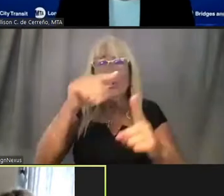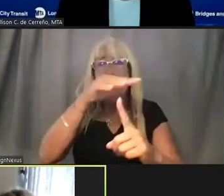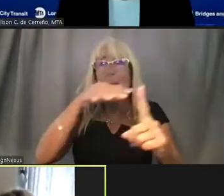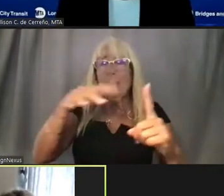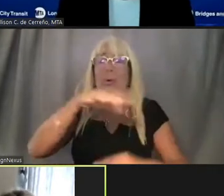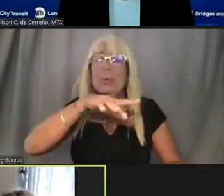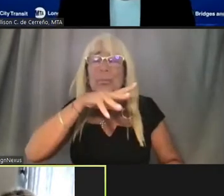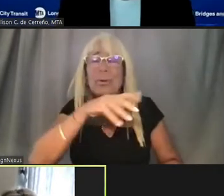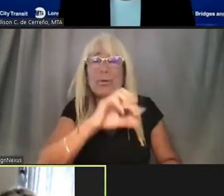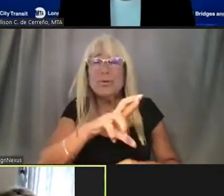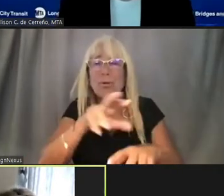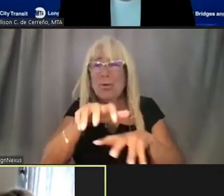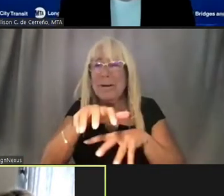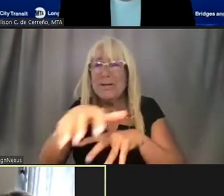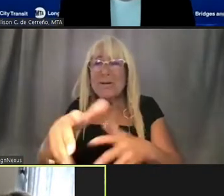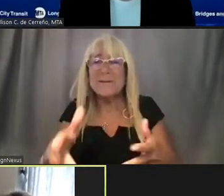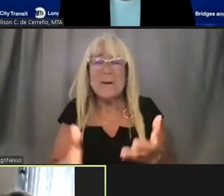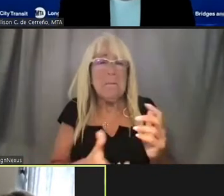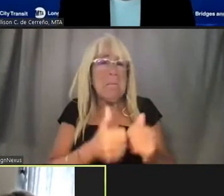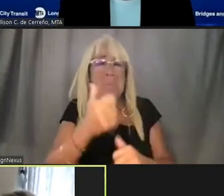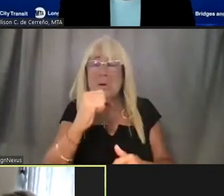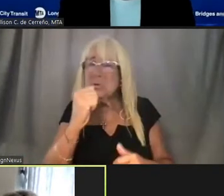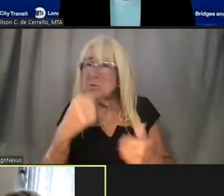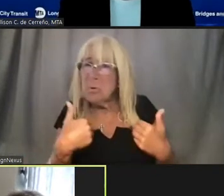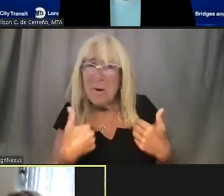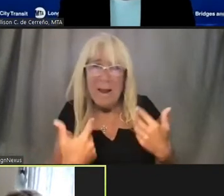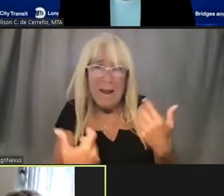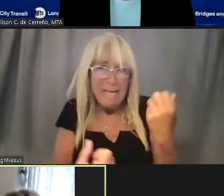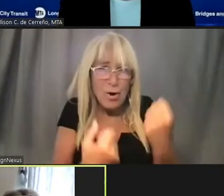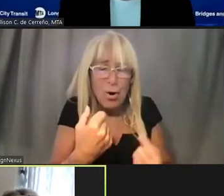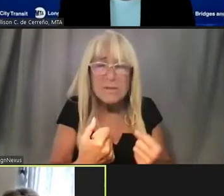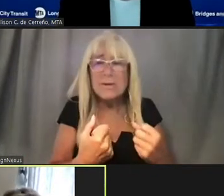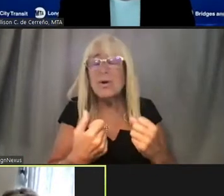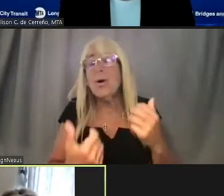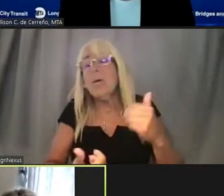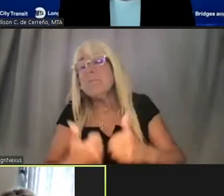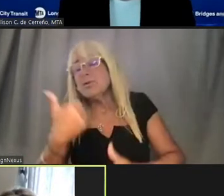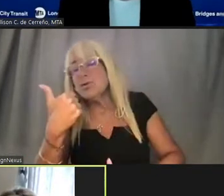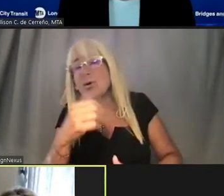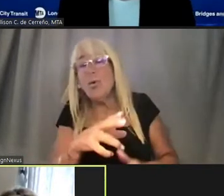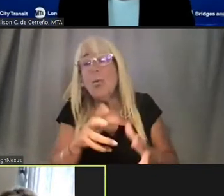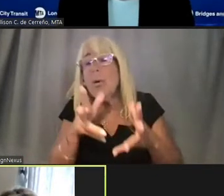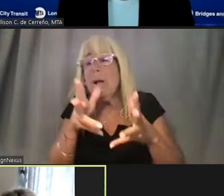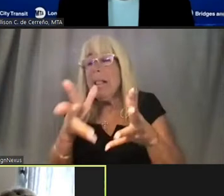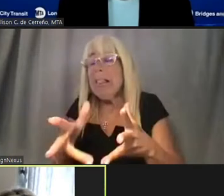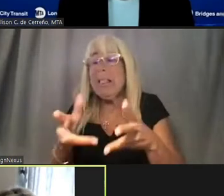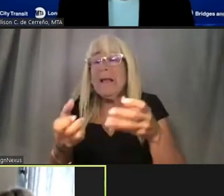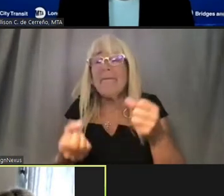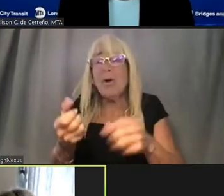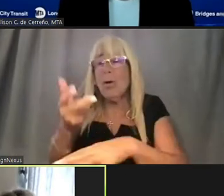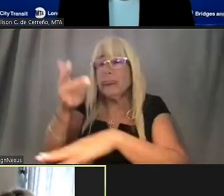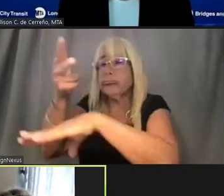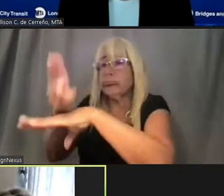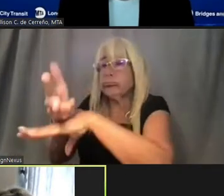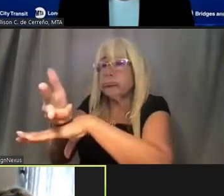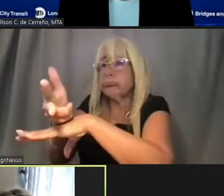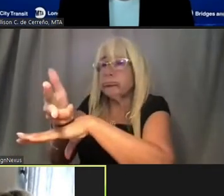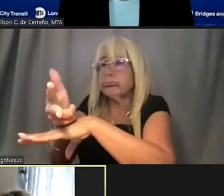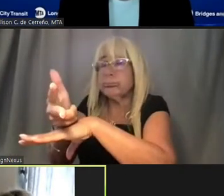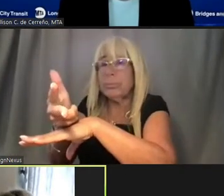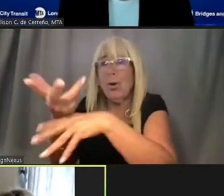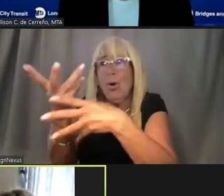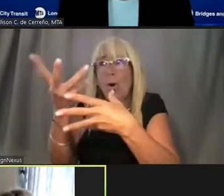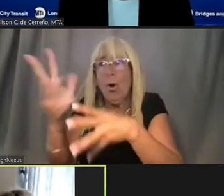the majority of them either do not have cars or leave their cars parked in a readily already heavily taxed